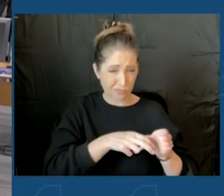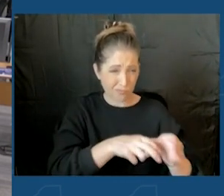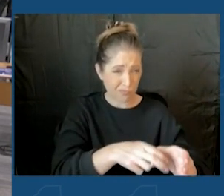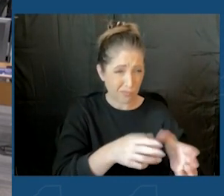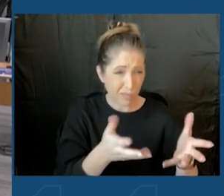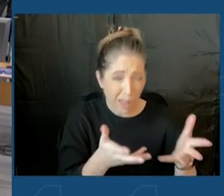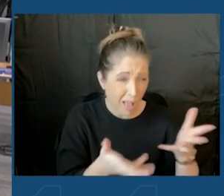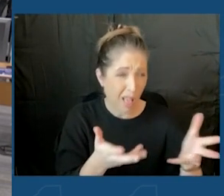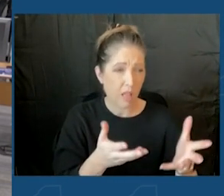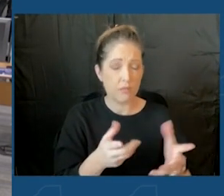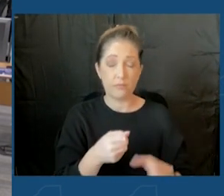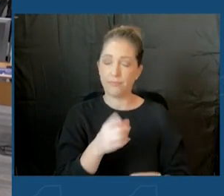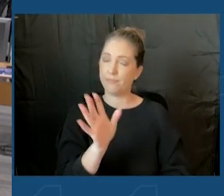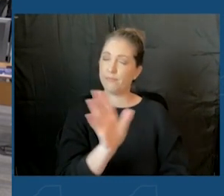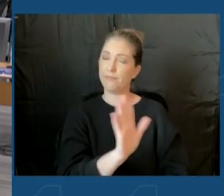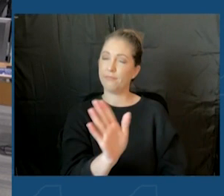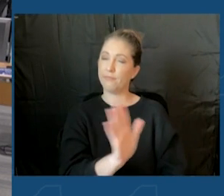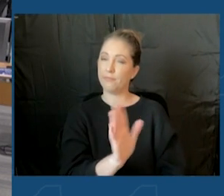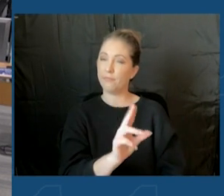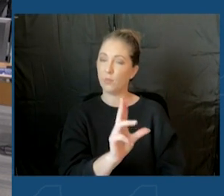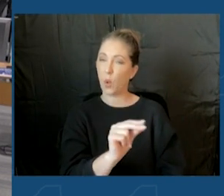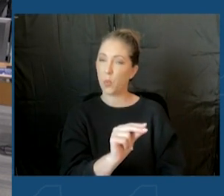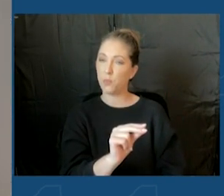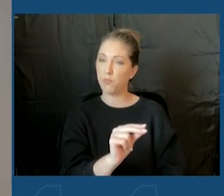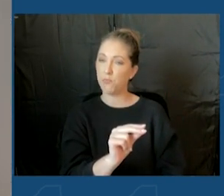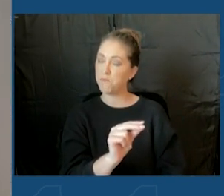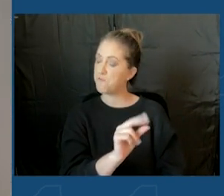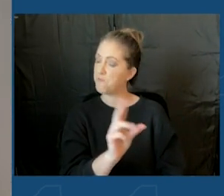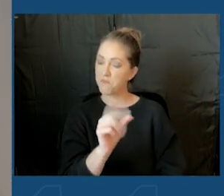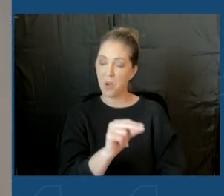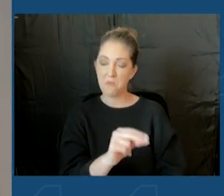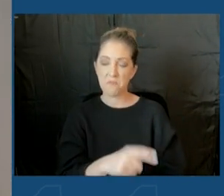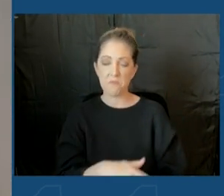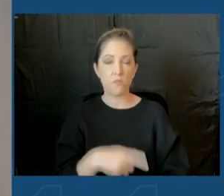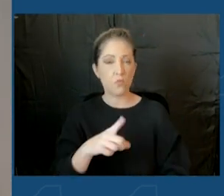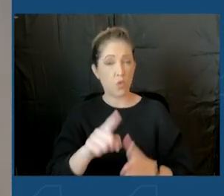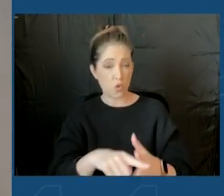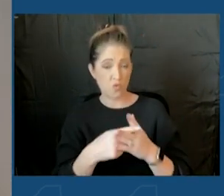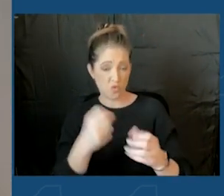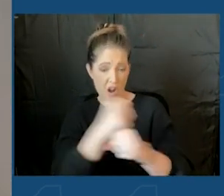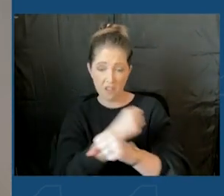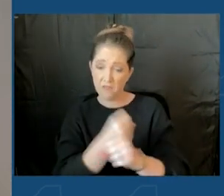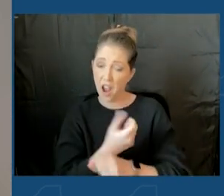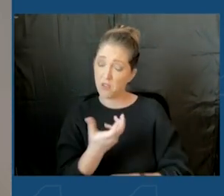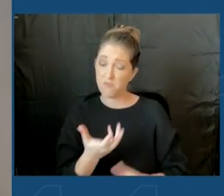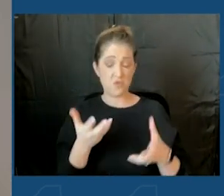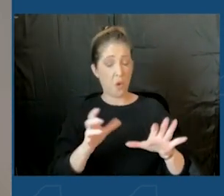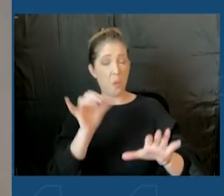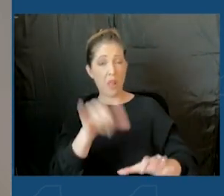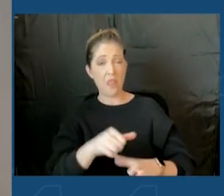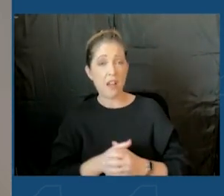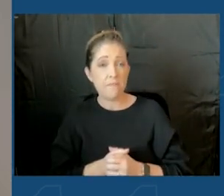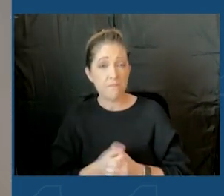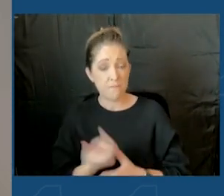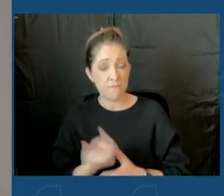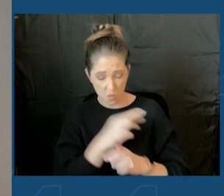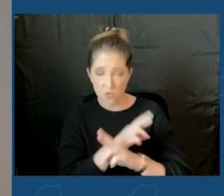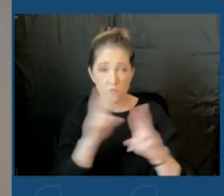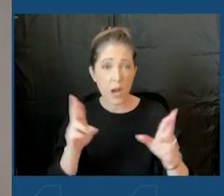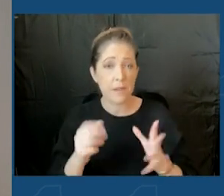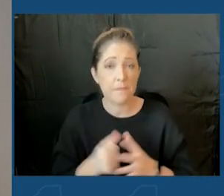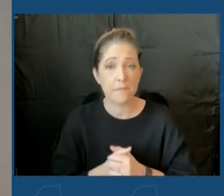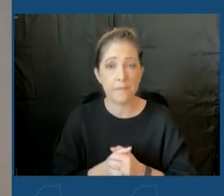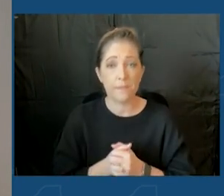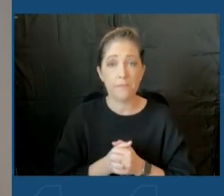You've gone too far. You've picked a fight you don't want to have, and we're ready for you. And working with the